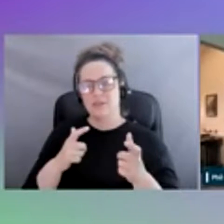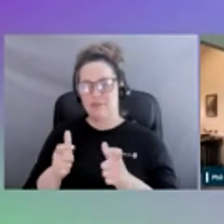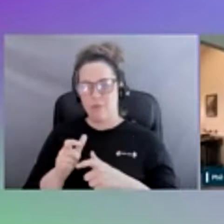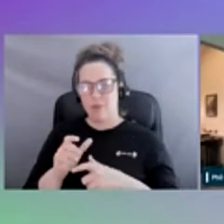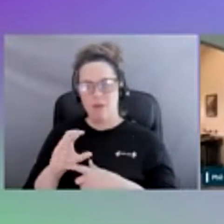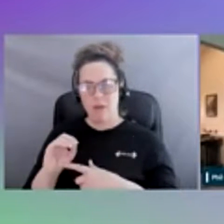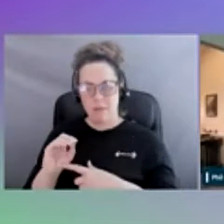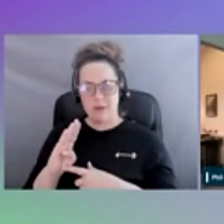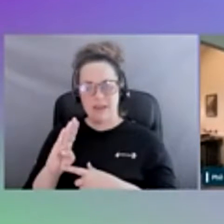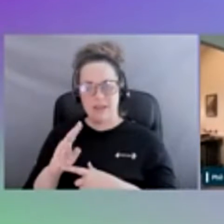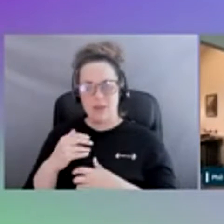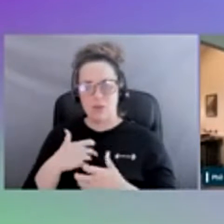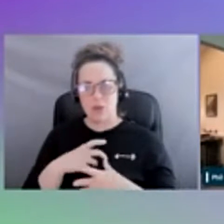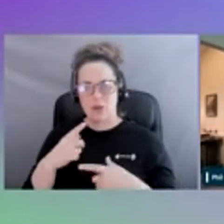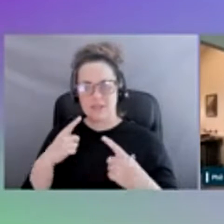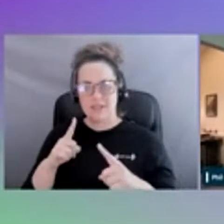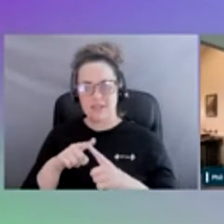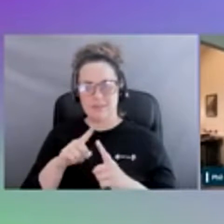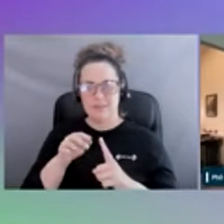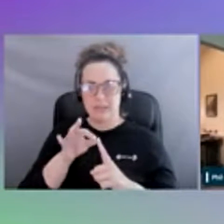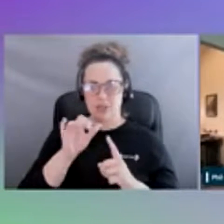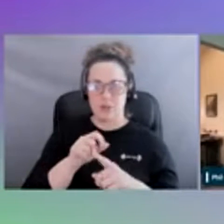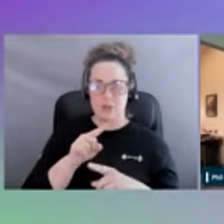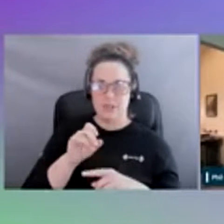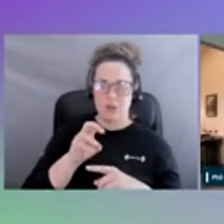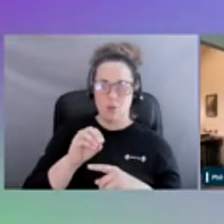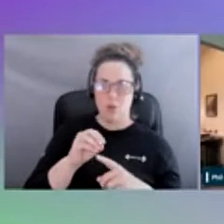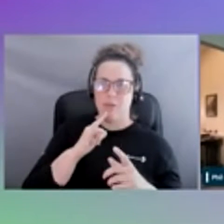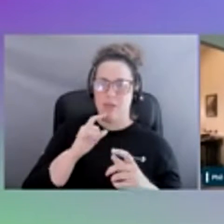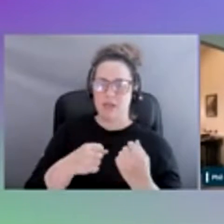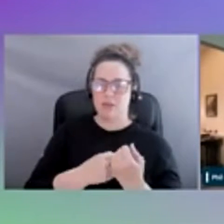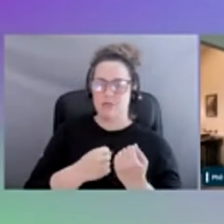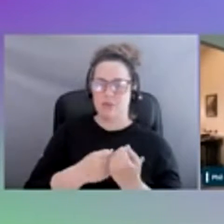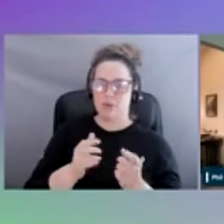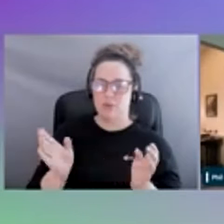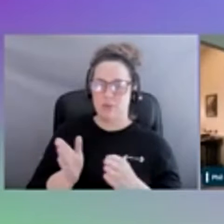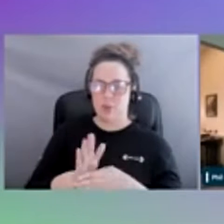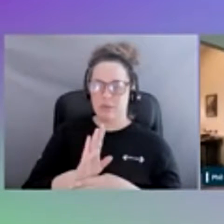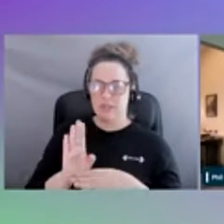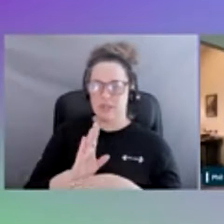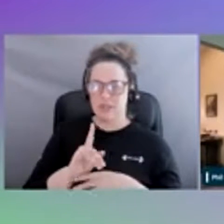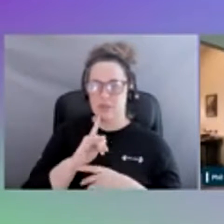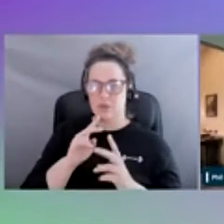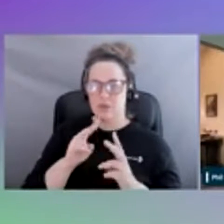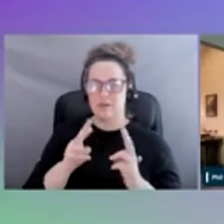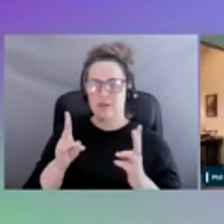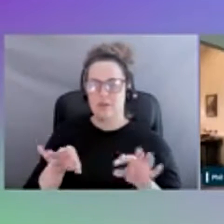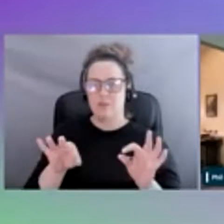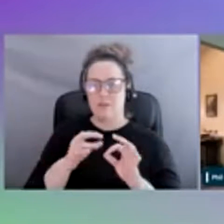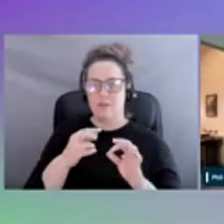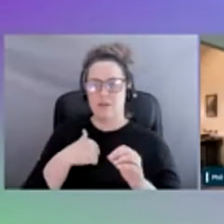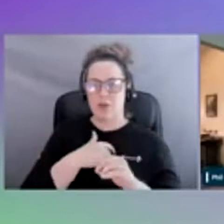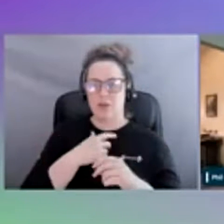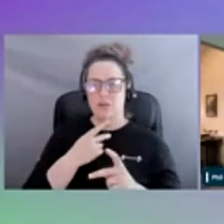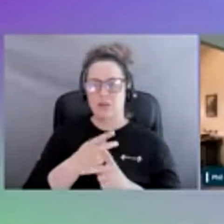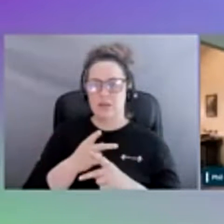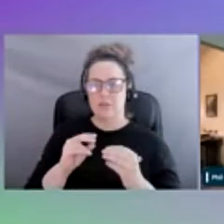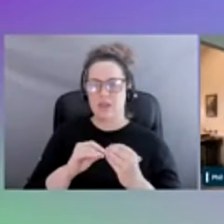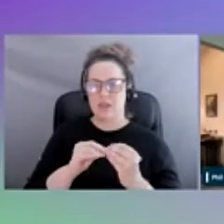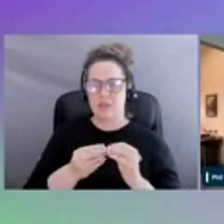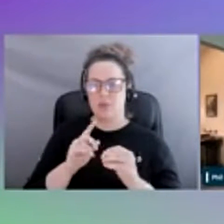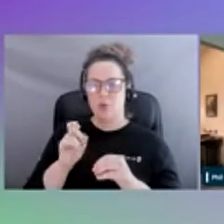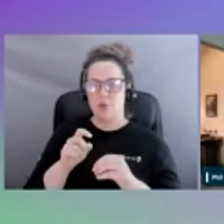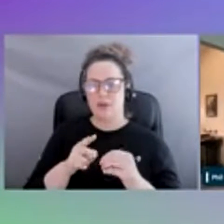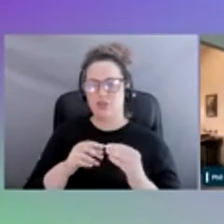companies to succeed, especially with Xero as an organization that supports small business. So it's very important for us to keep that number of